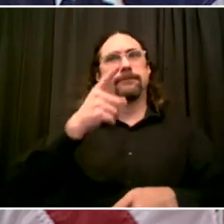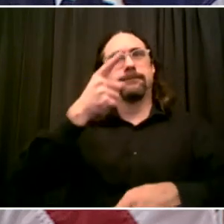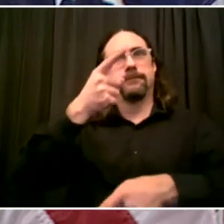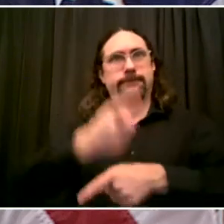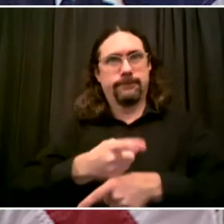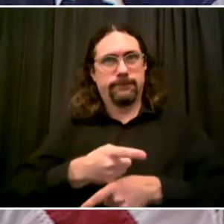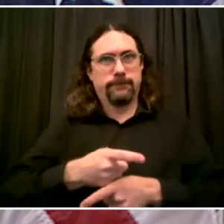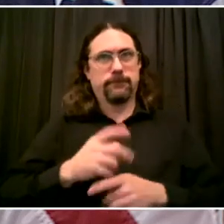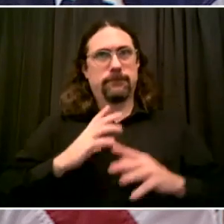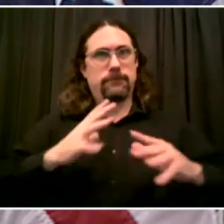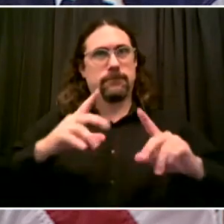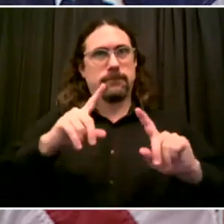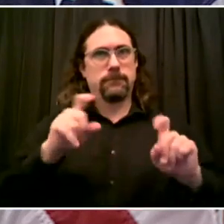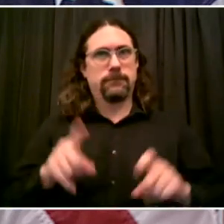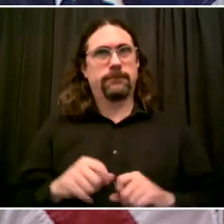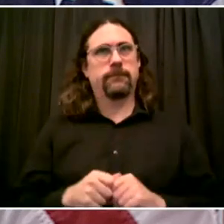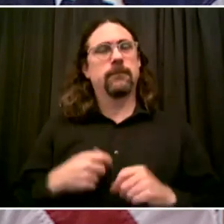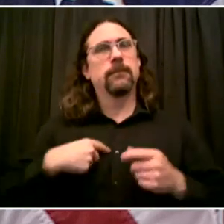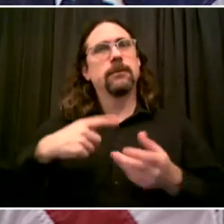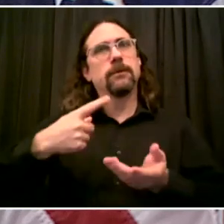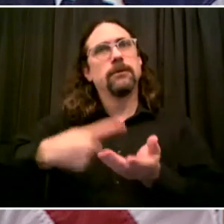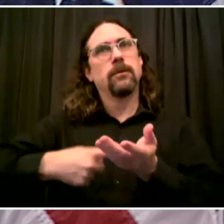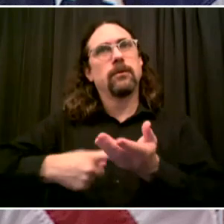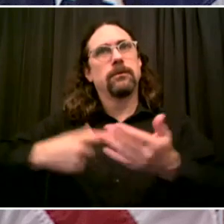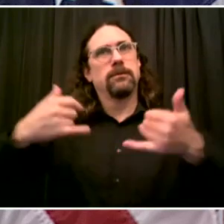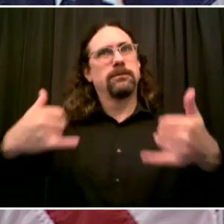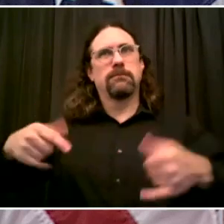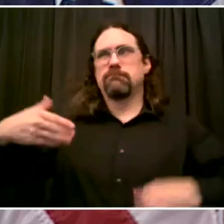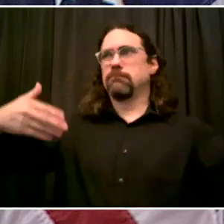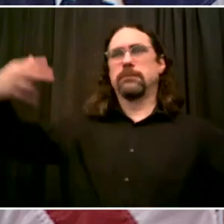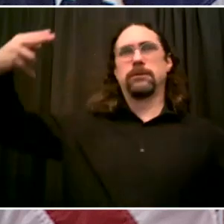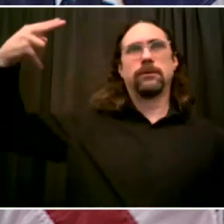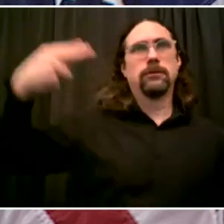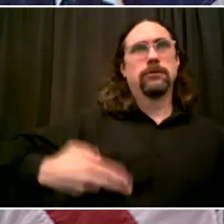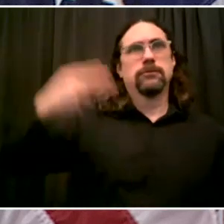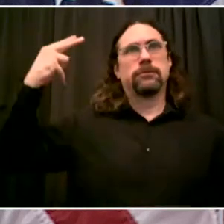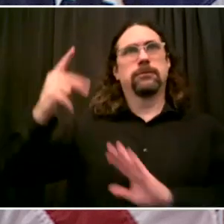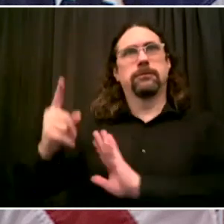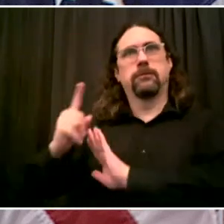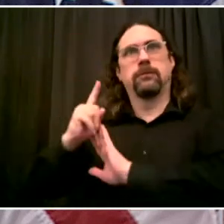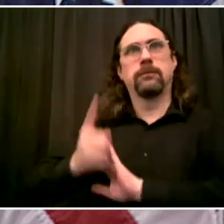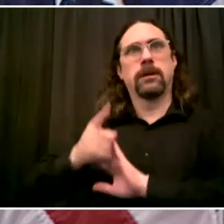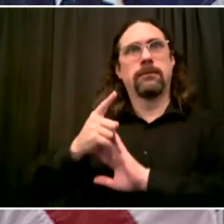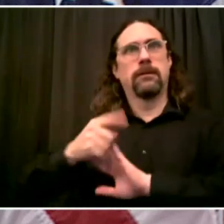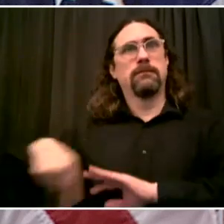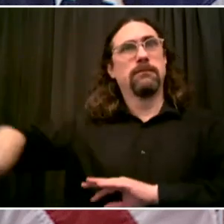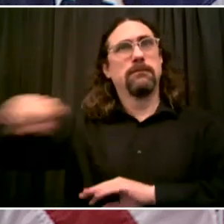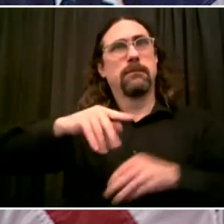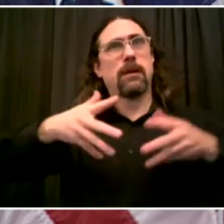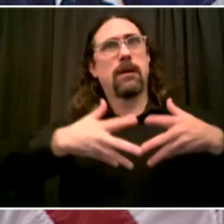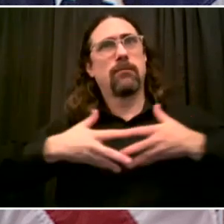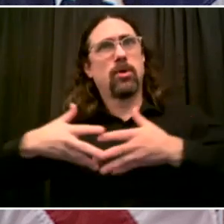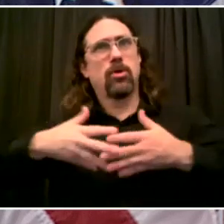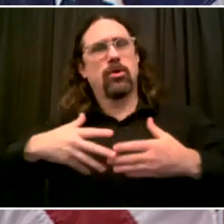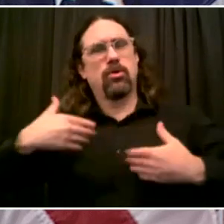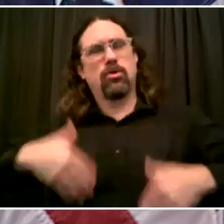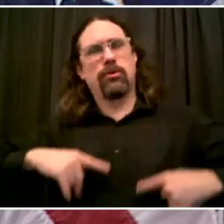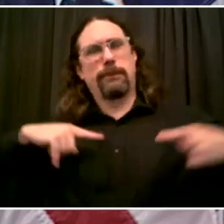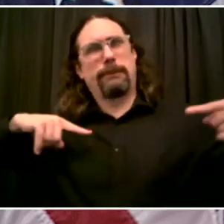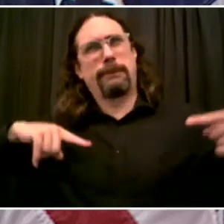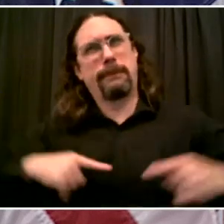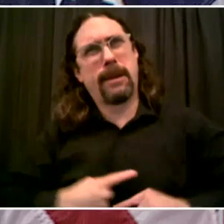historic moment of pain and anguish and a deep cry for help and a deep cry for change. It